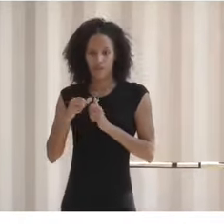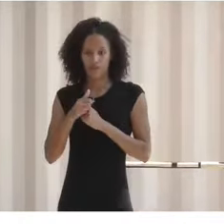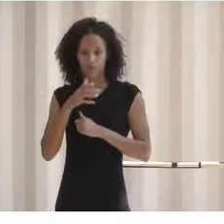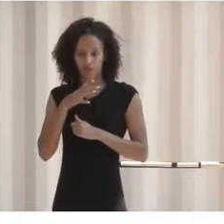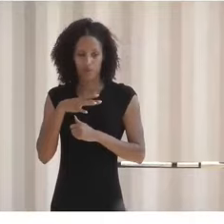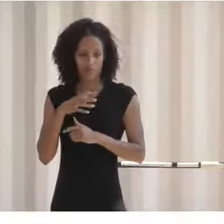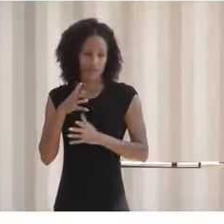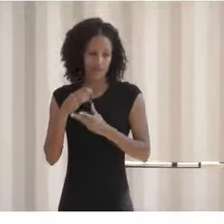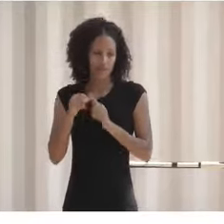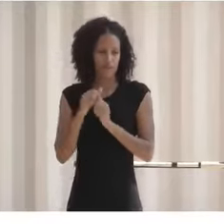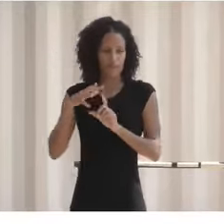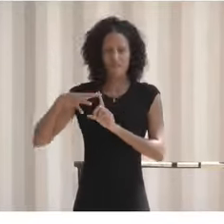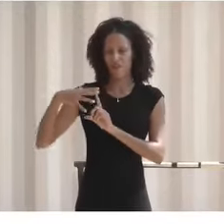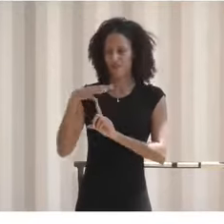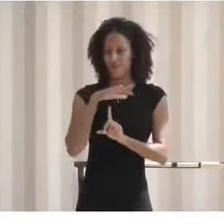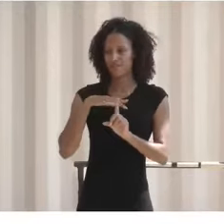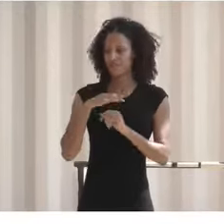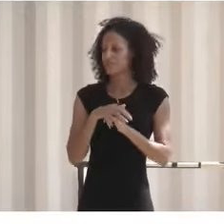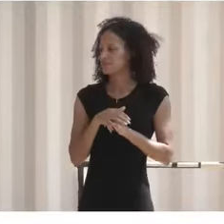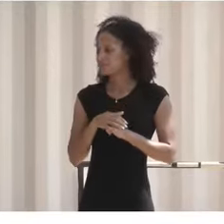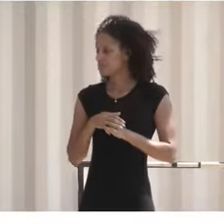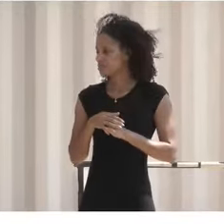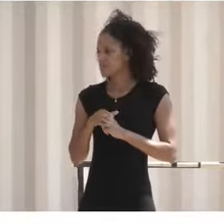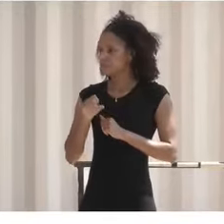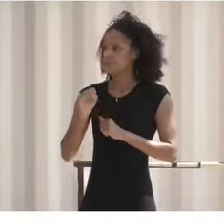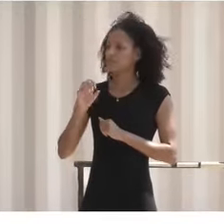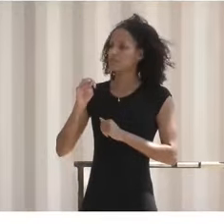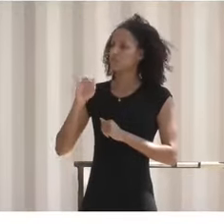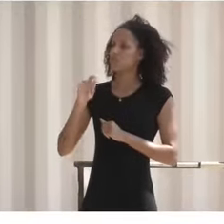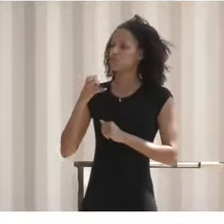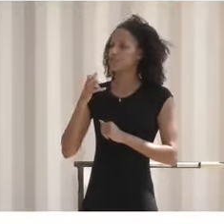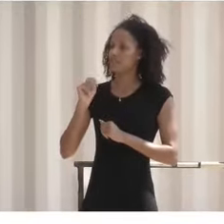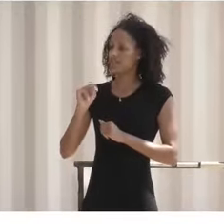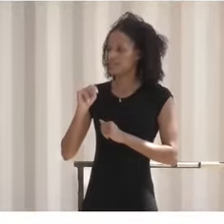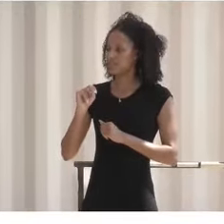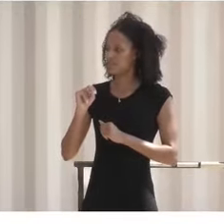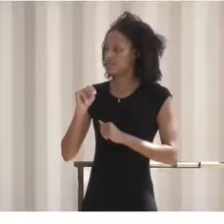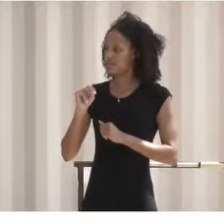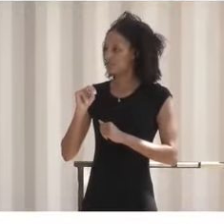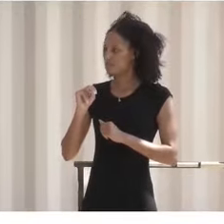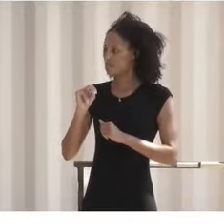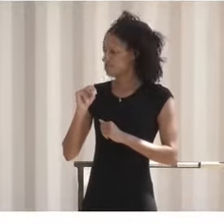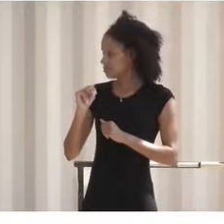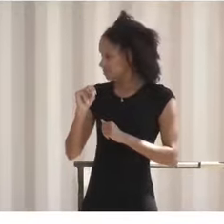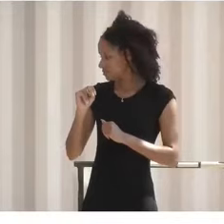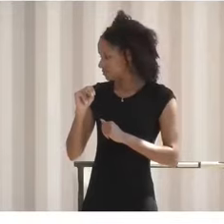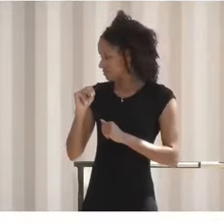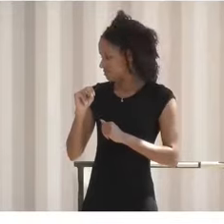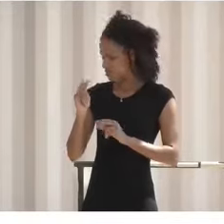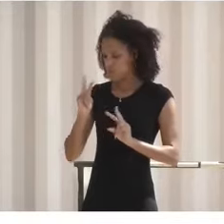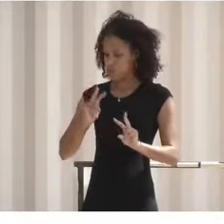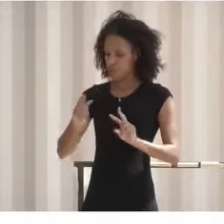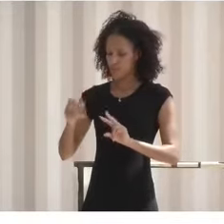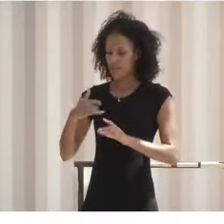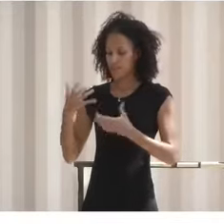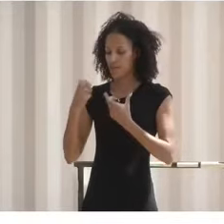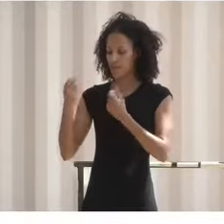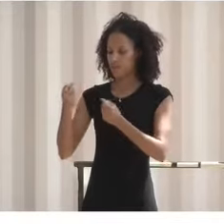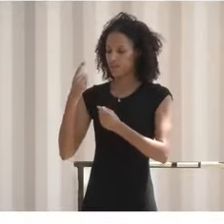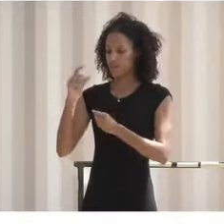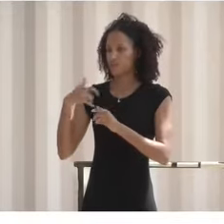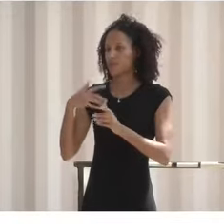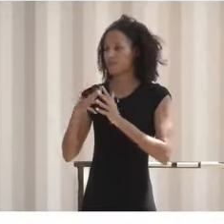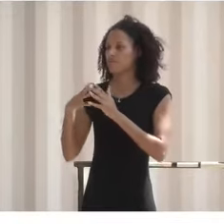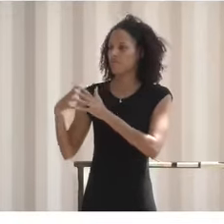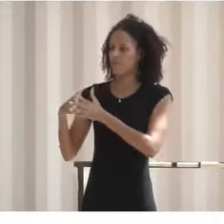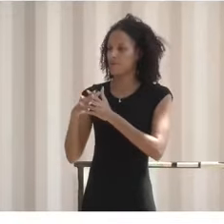the environment. The Smithsonian Healthy Reef Initiative, which looks at the health of the Mesoamerican